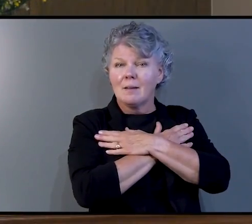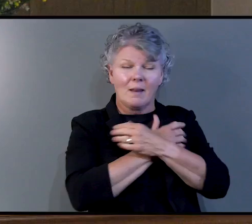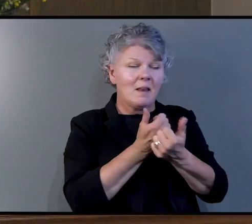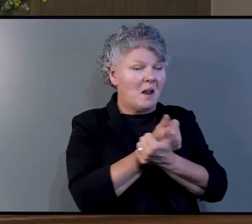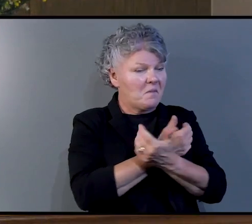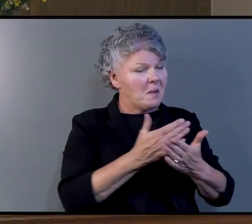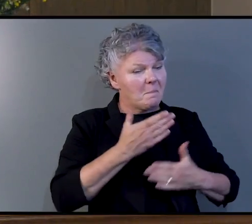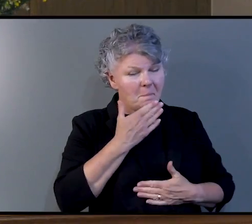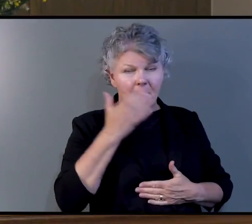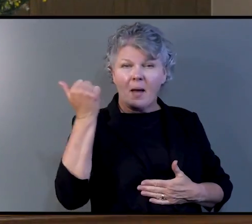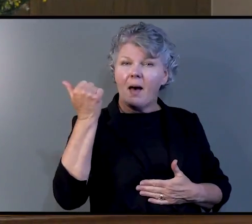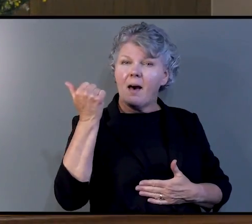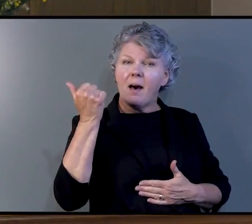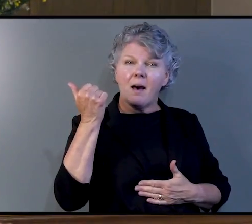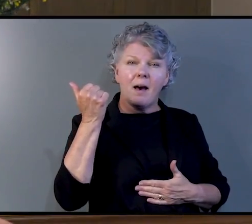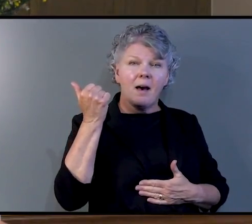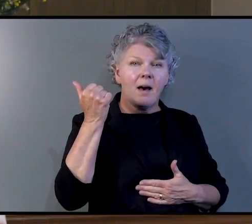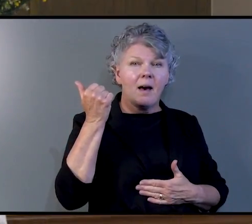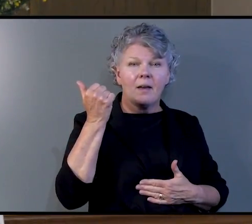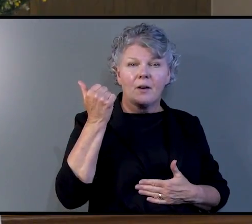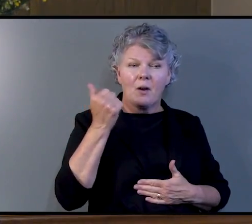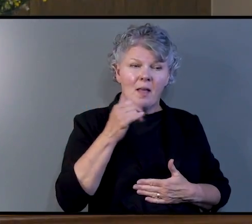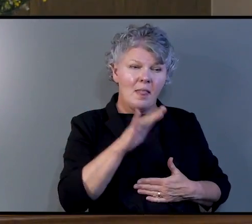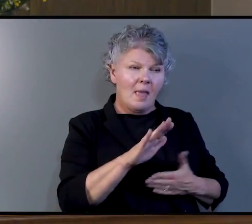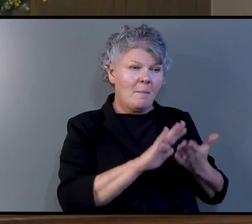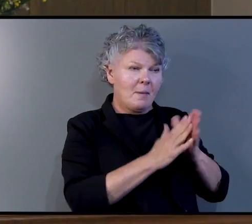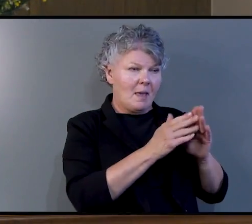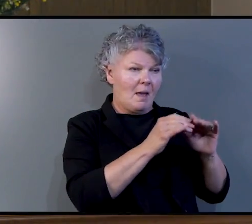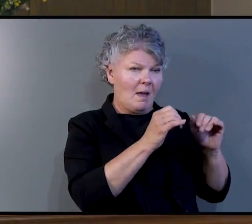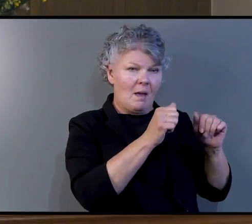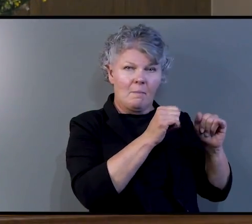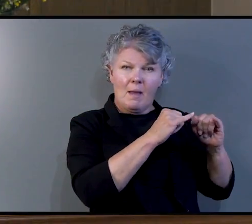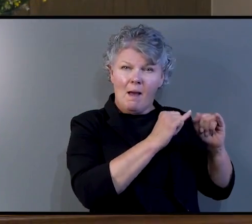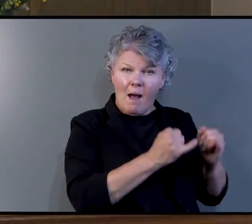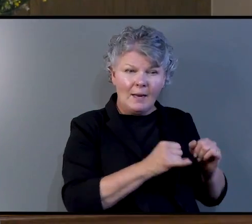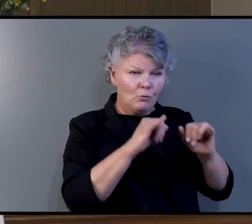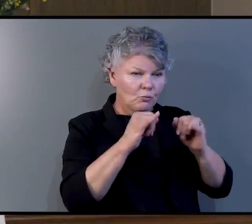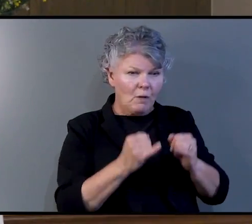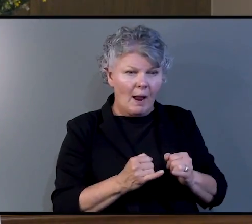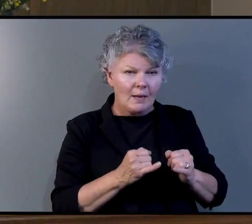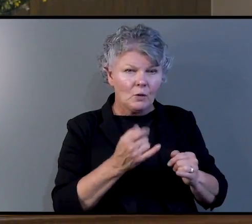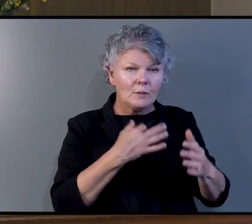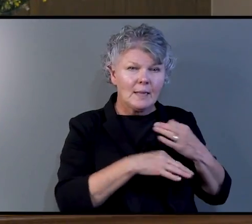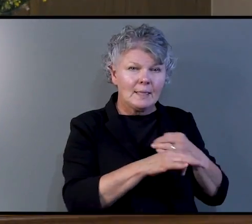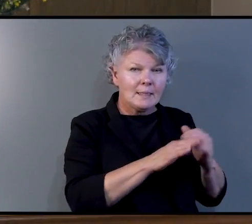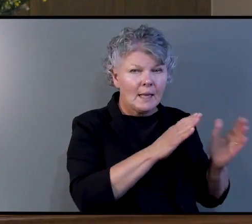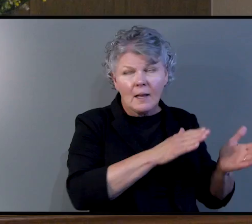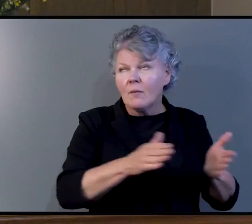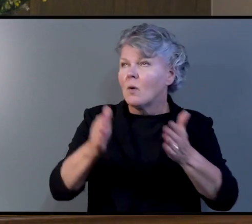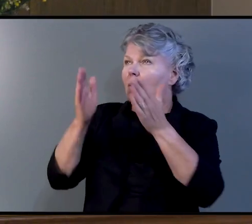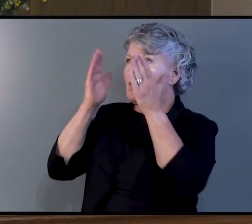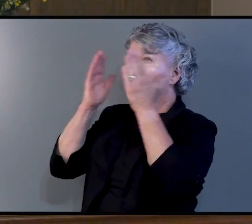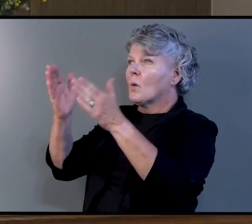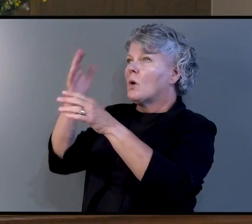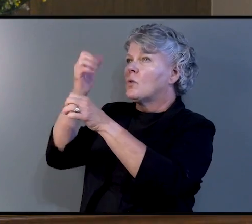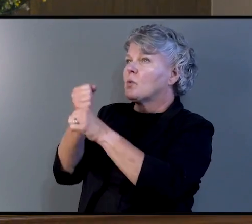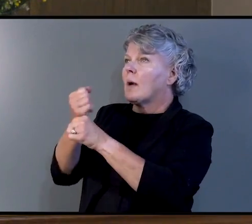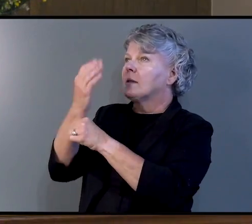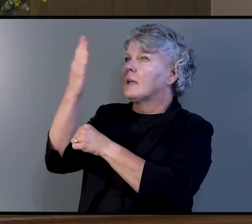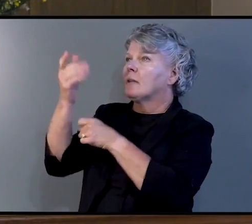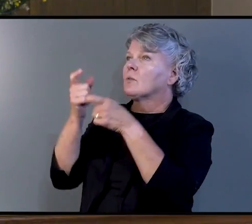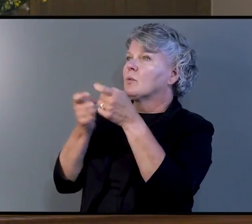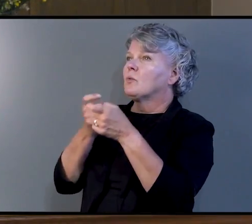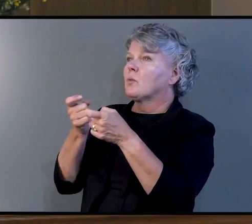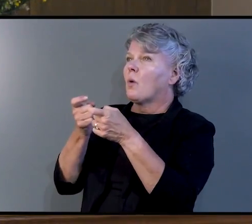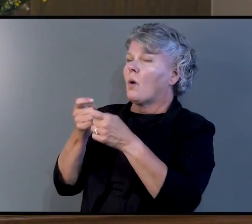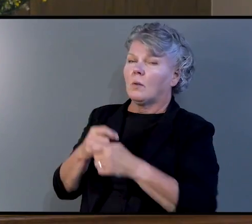be better. We make these idols instead of turning to God and trusting that He is in control. Regardless